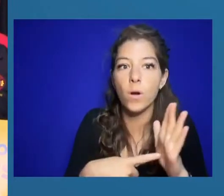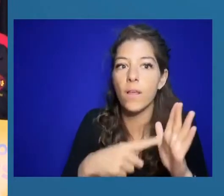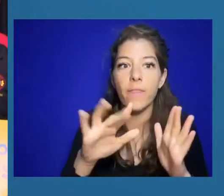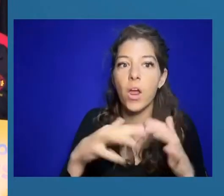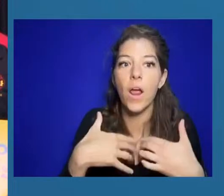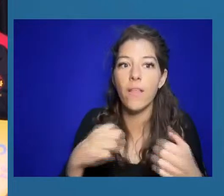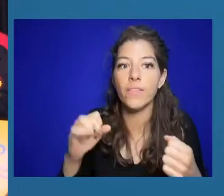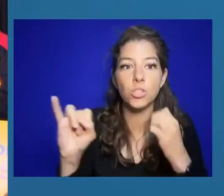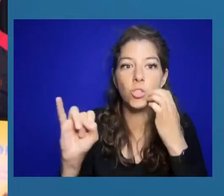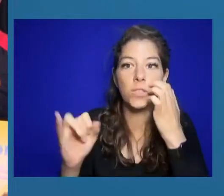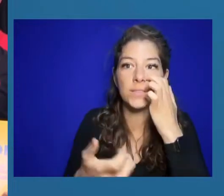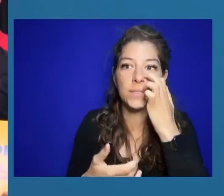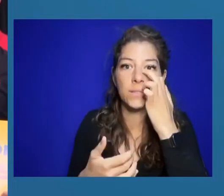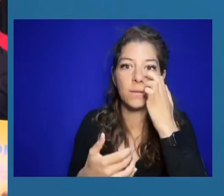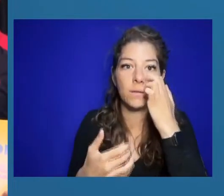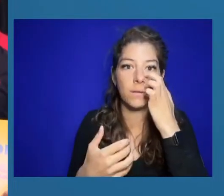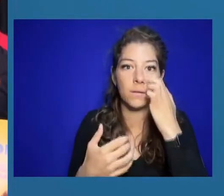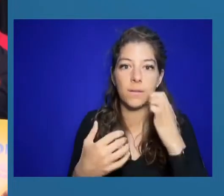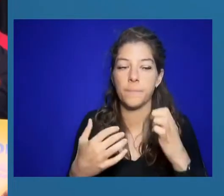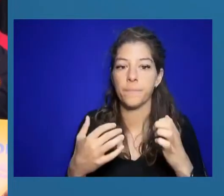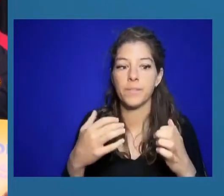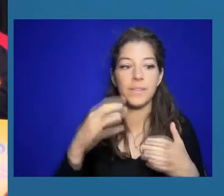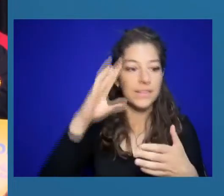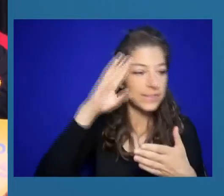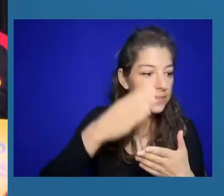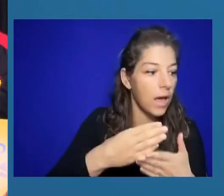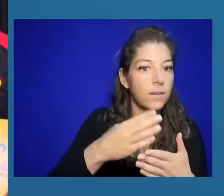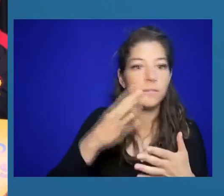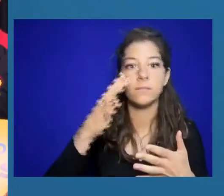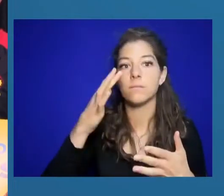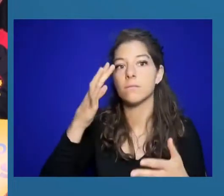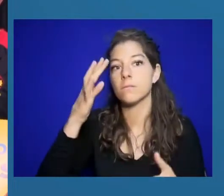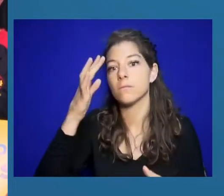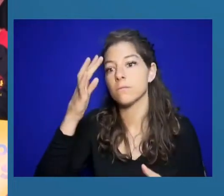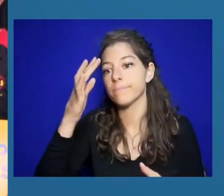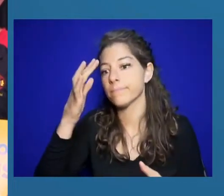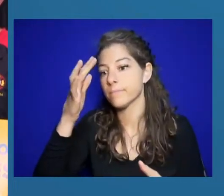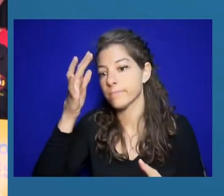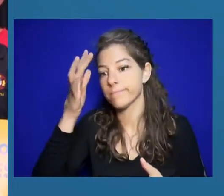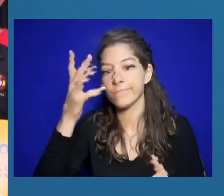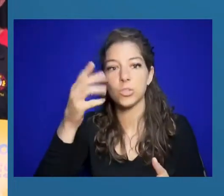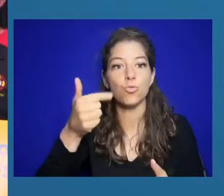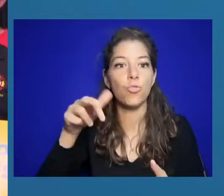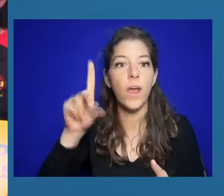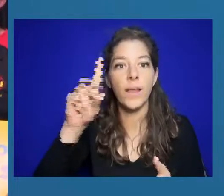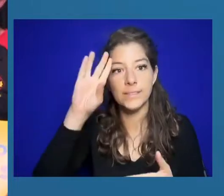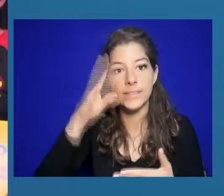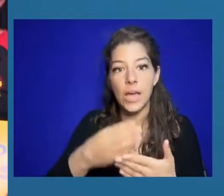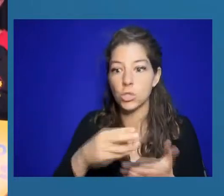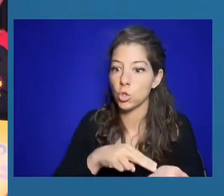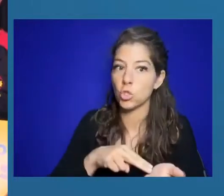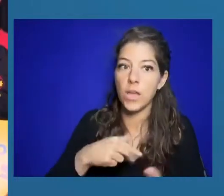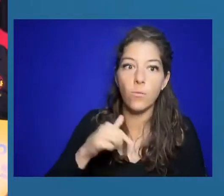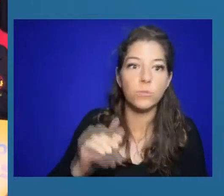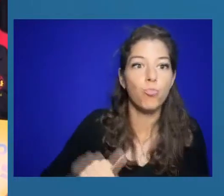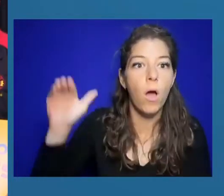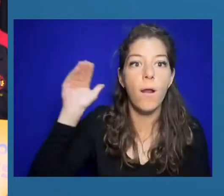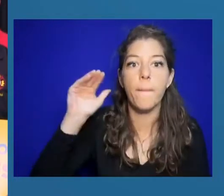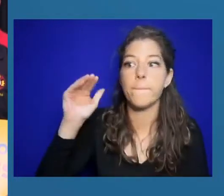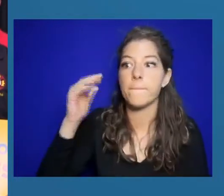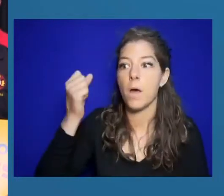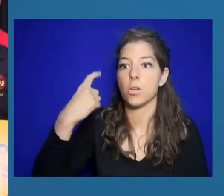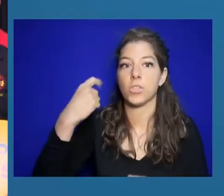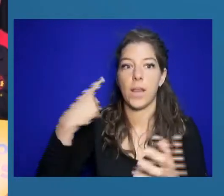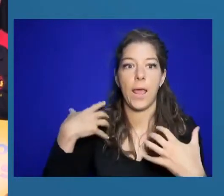insurance. As the son and a grandson of a nurse, I was brought up in healthcare,